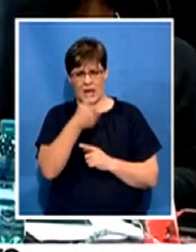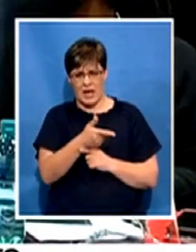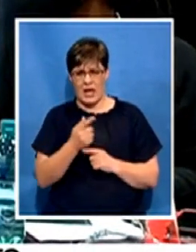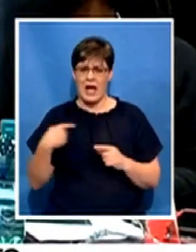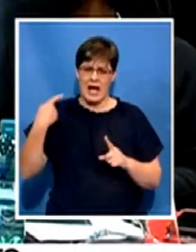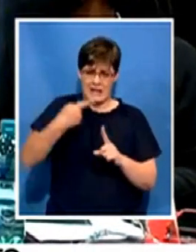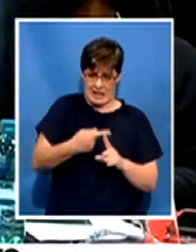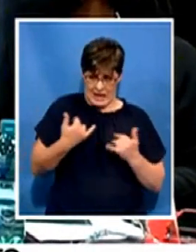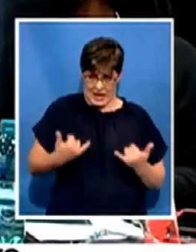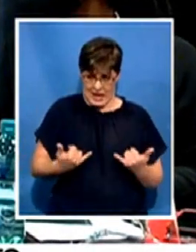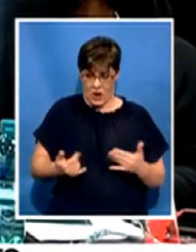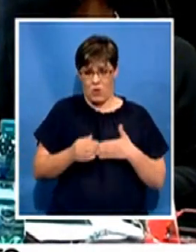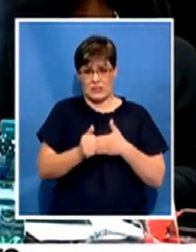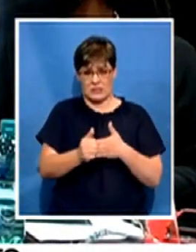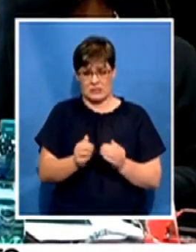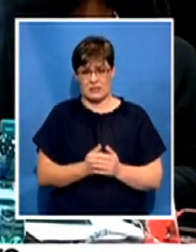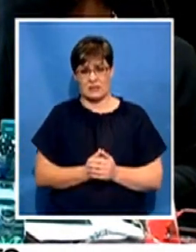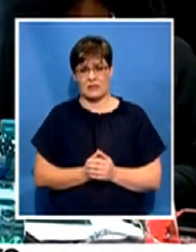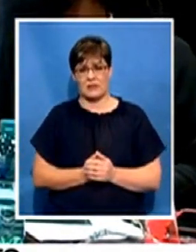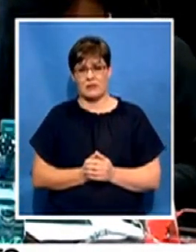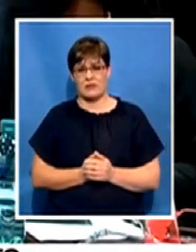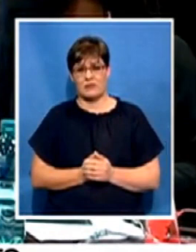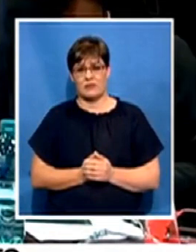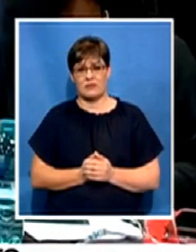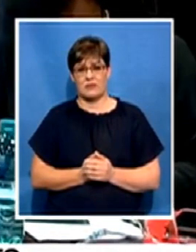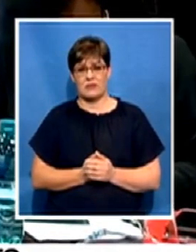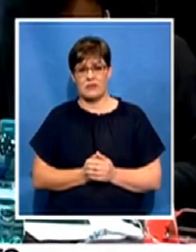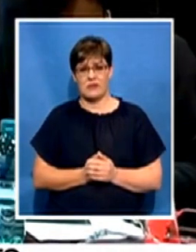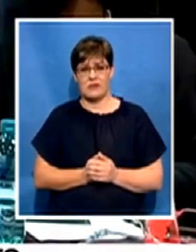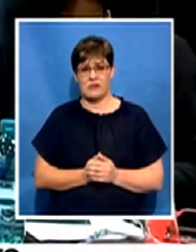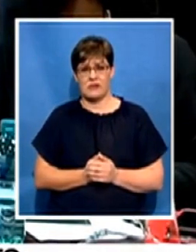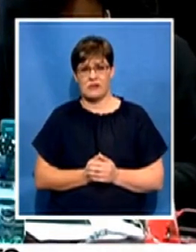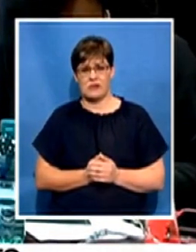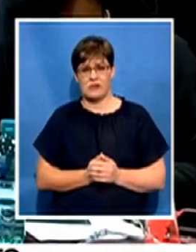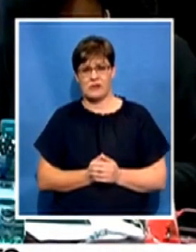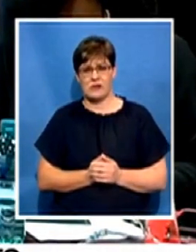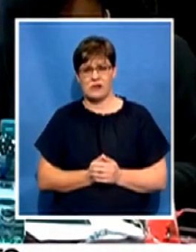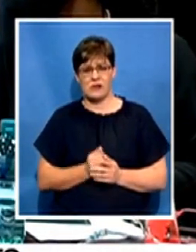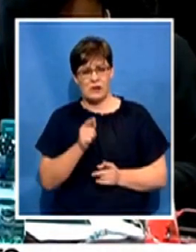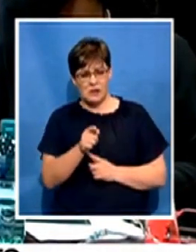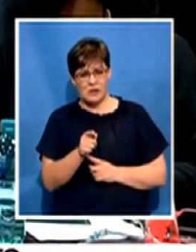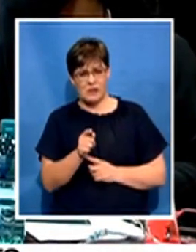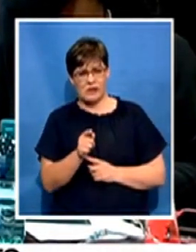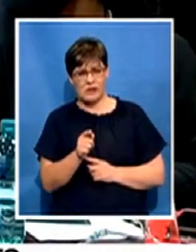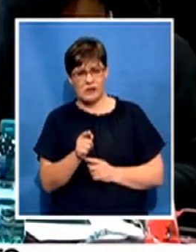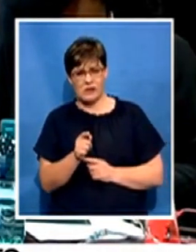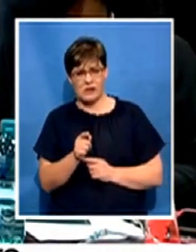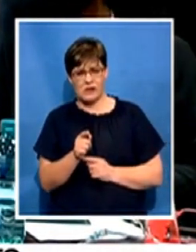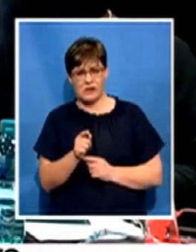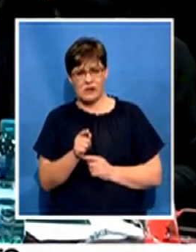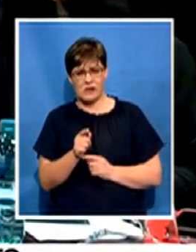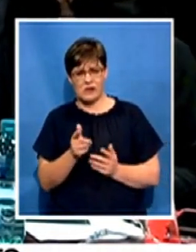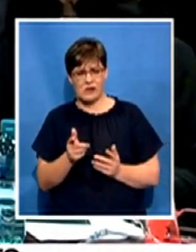How has this love-hate relationship been discussed at this meeting, the meeting that you had? And